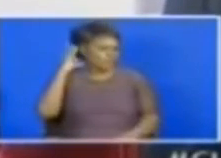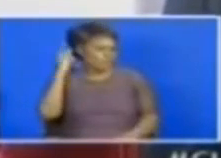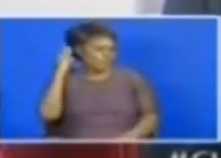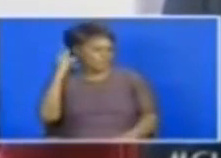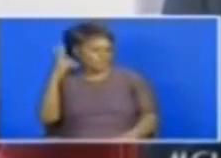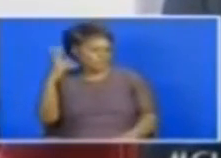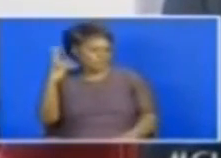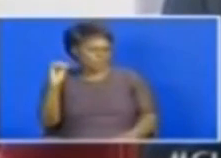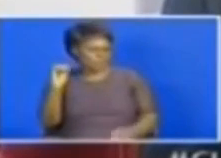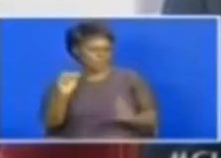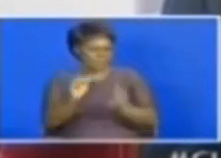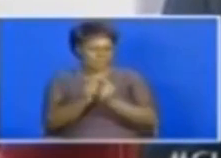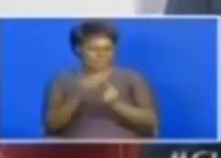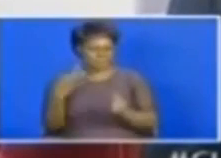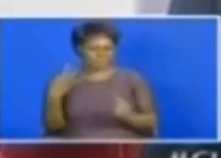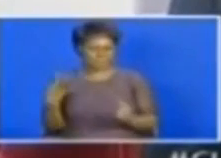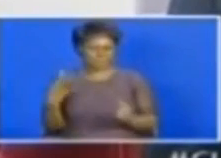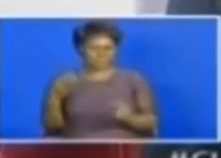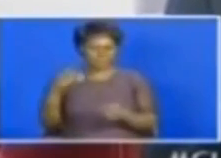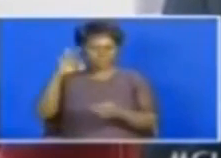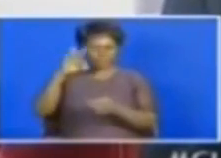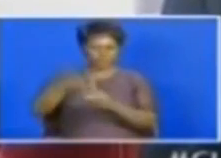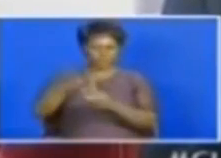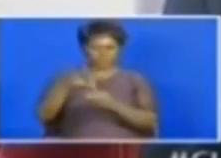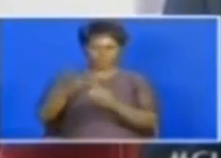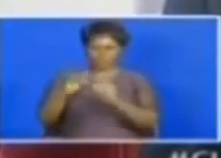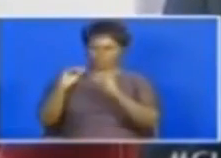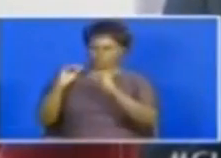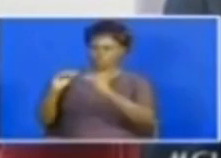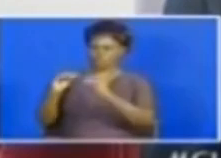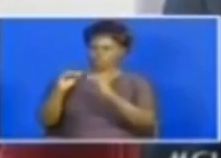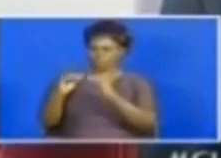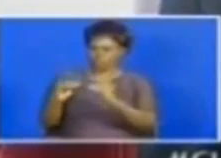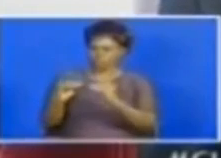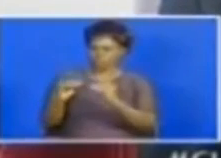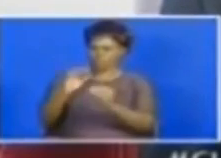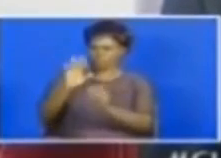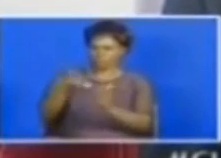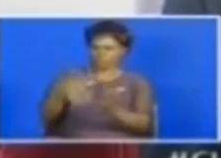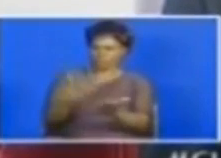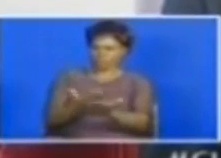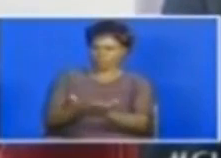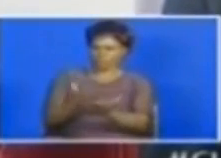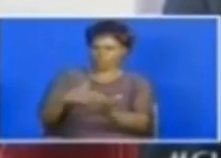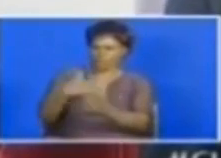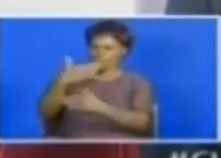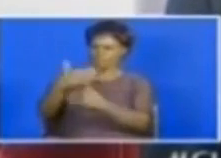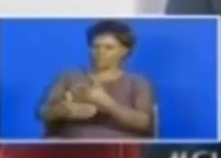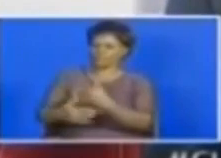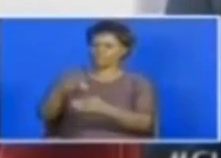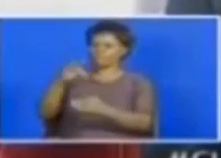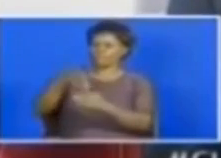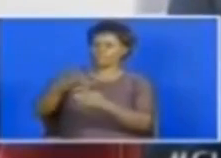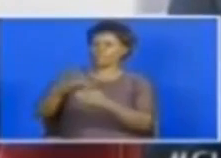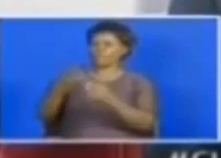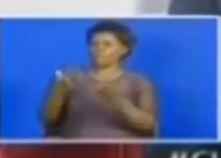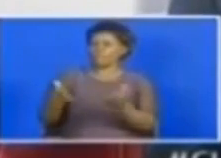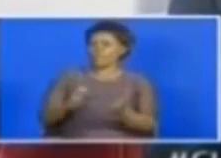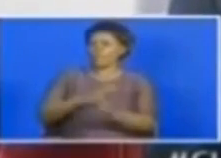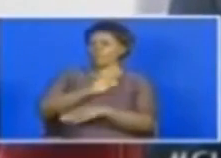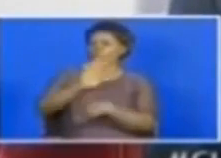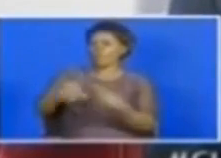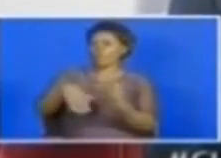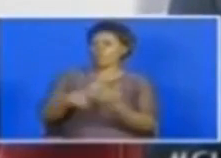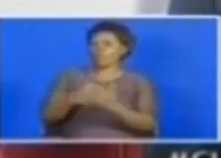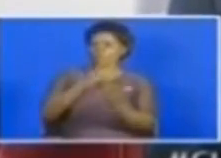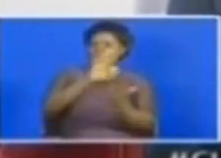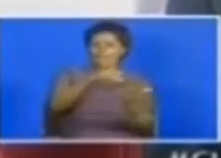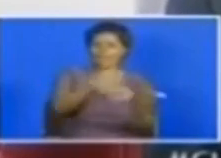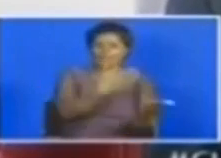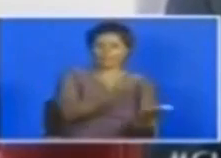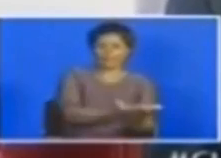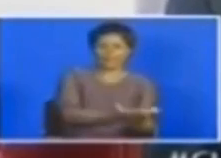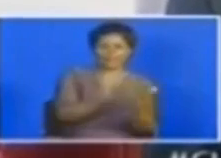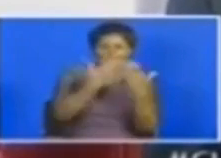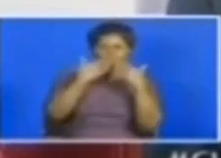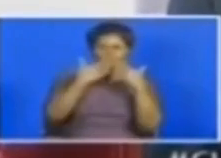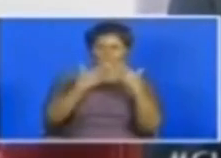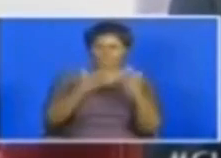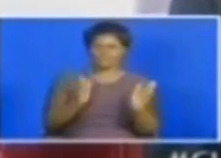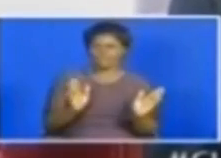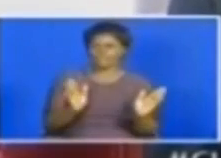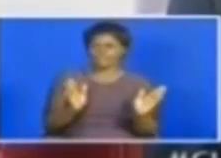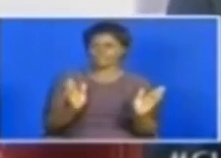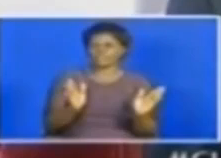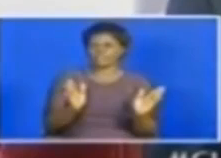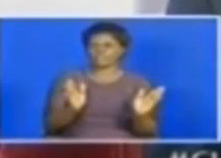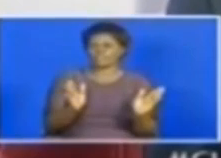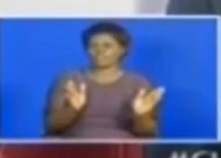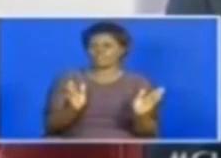in 2013 whereby the voter education material was arriving after the election. I mean, now we have all the voter education material, the manuals there. We